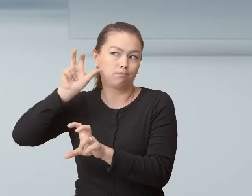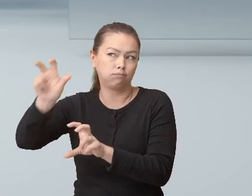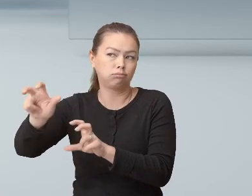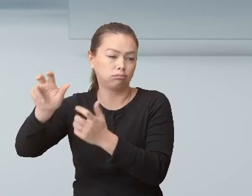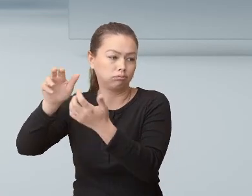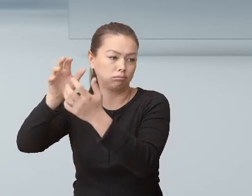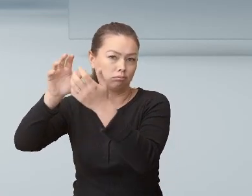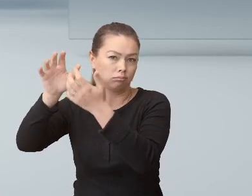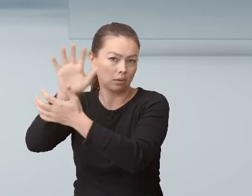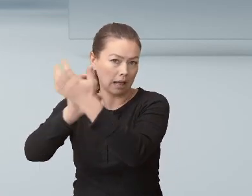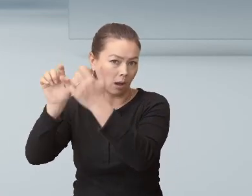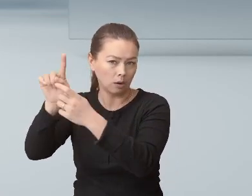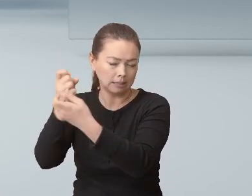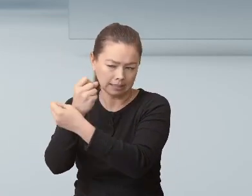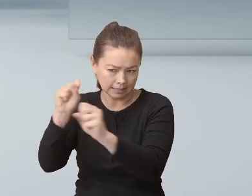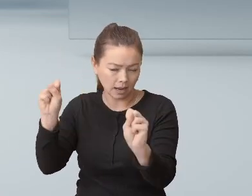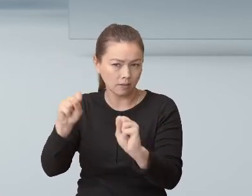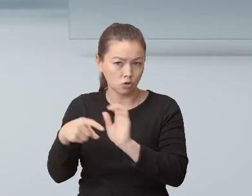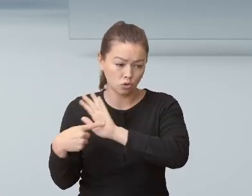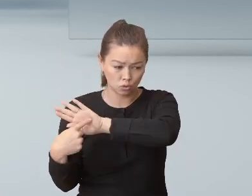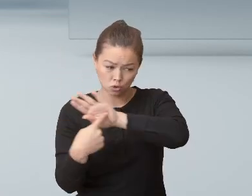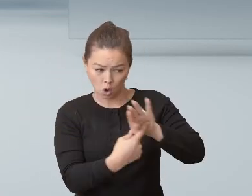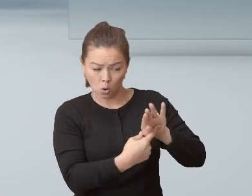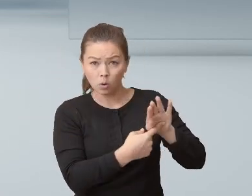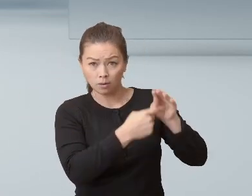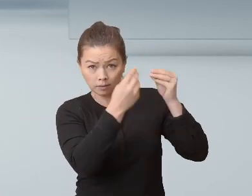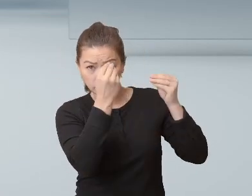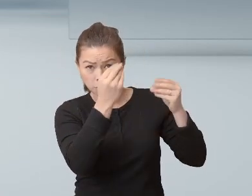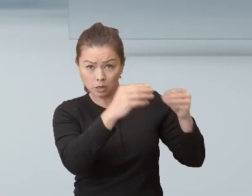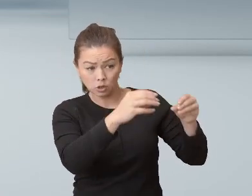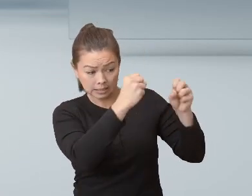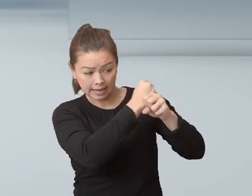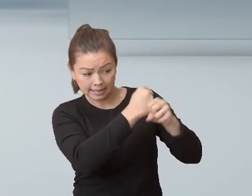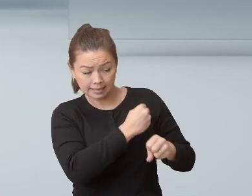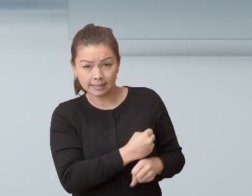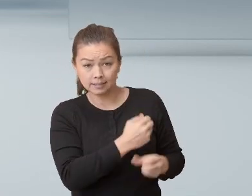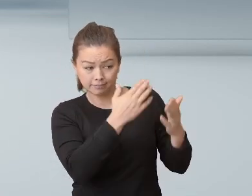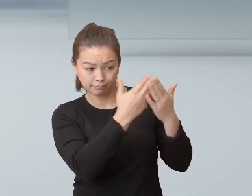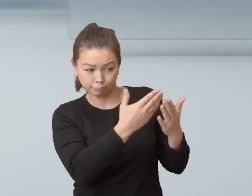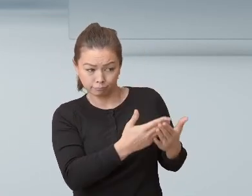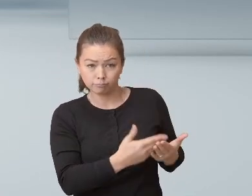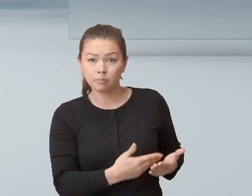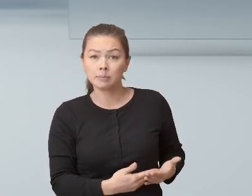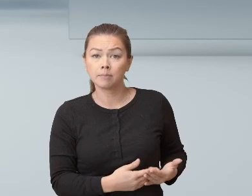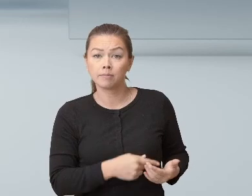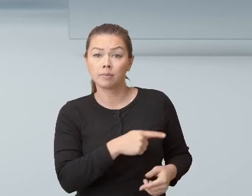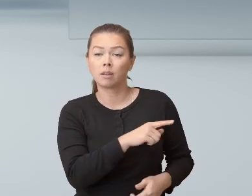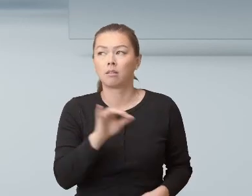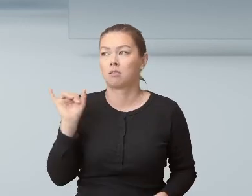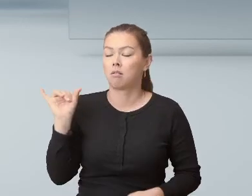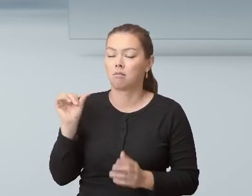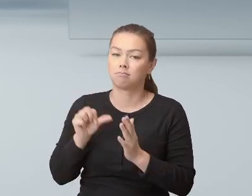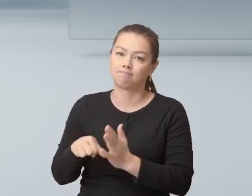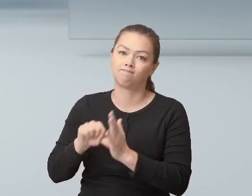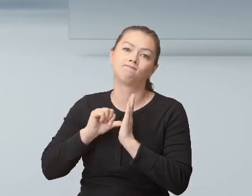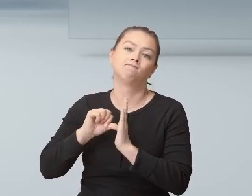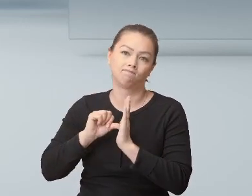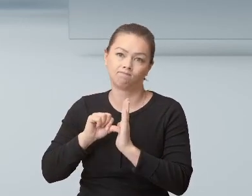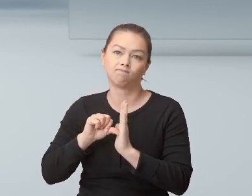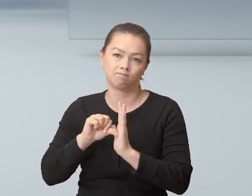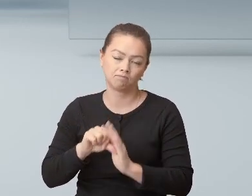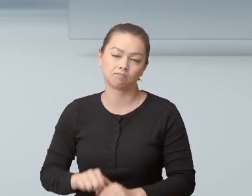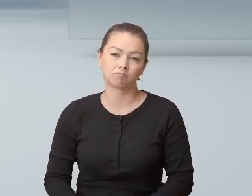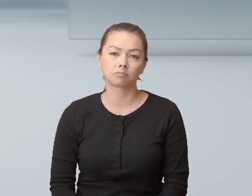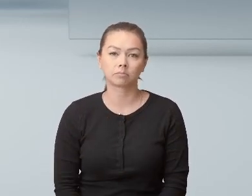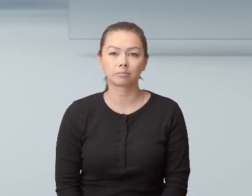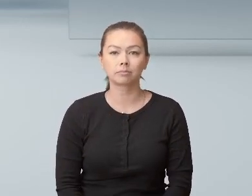that where the spend levels are and some of the mechanisms that are in place, it really is quite impressive. Yeah,